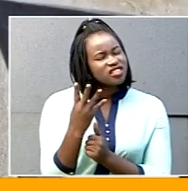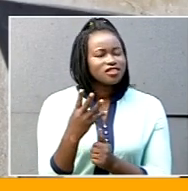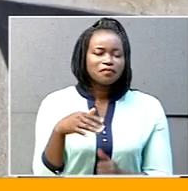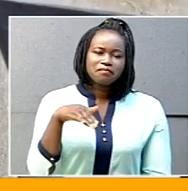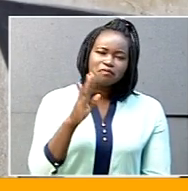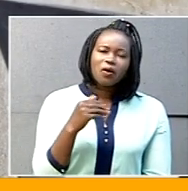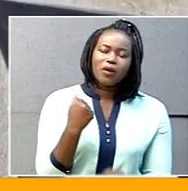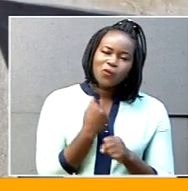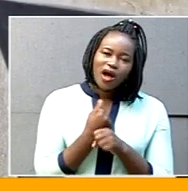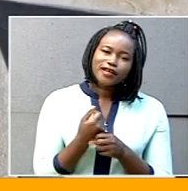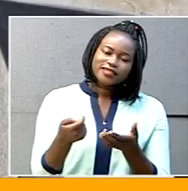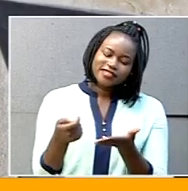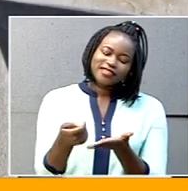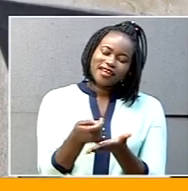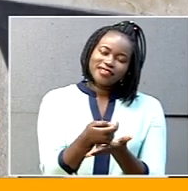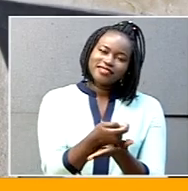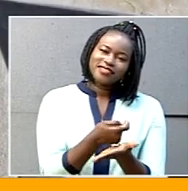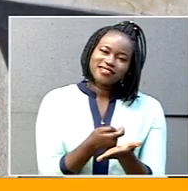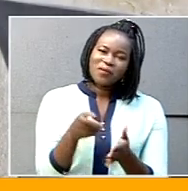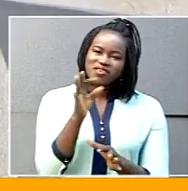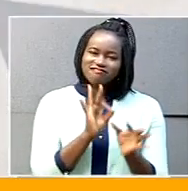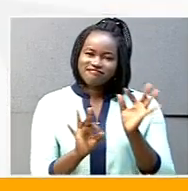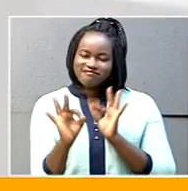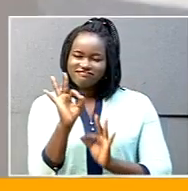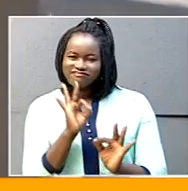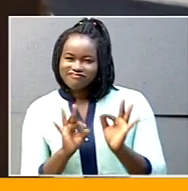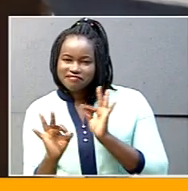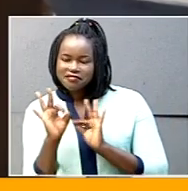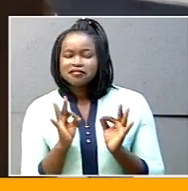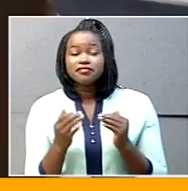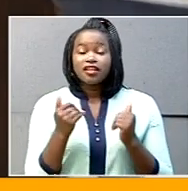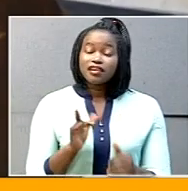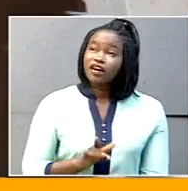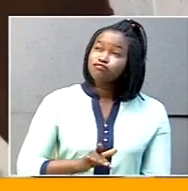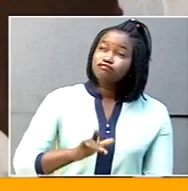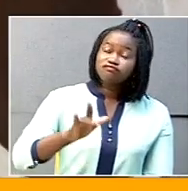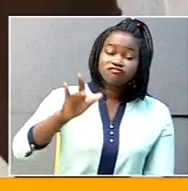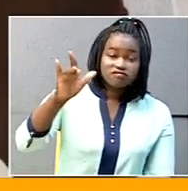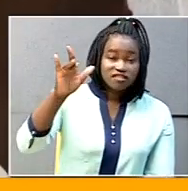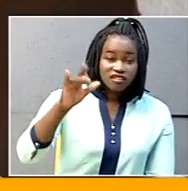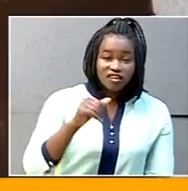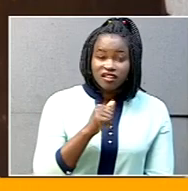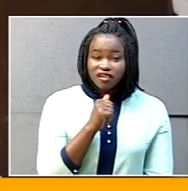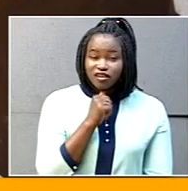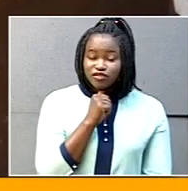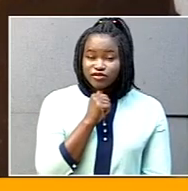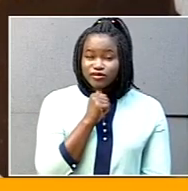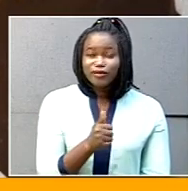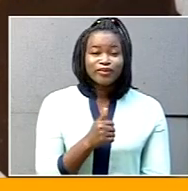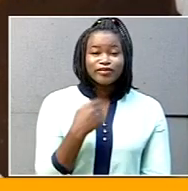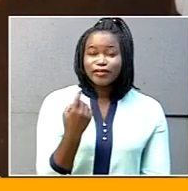like design and doing more of its crafting. An aircraft, it's not anything in the making month.